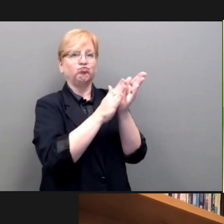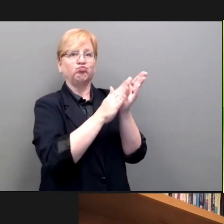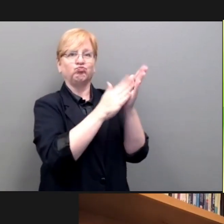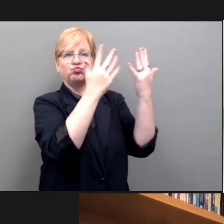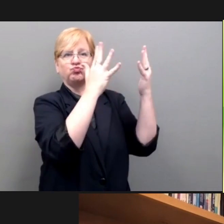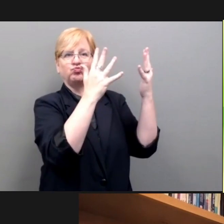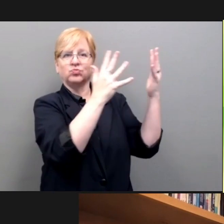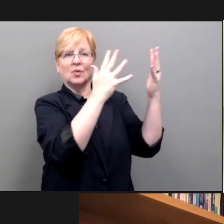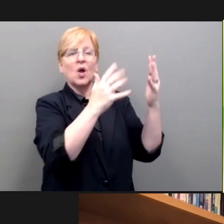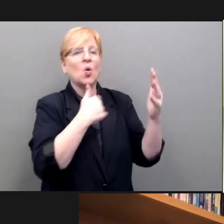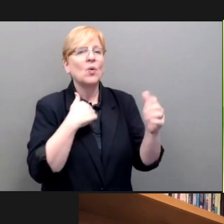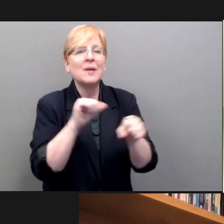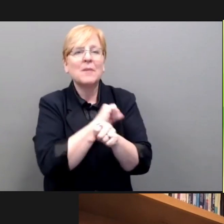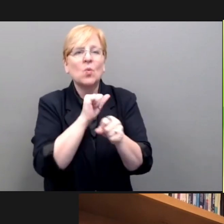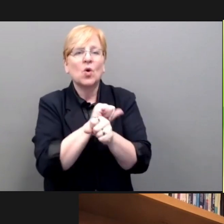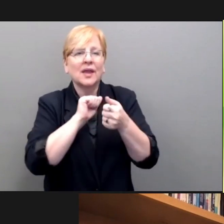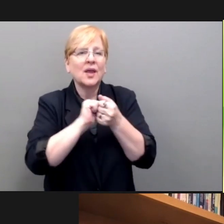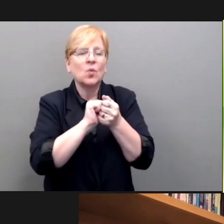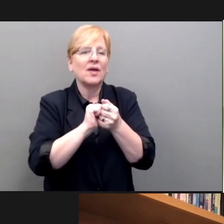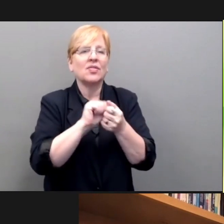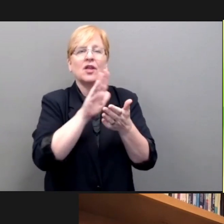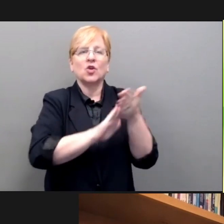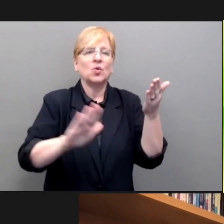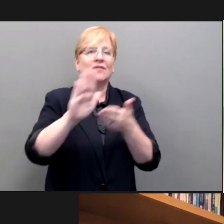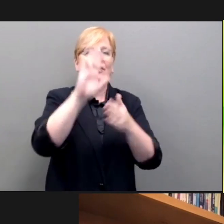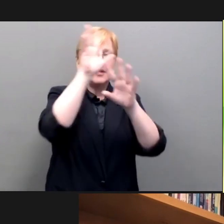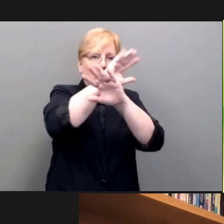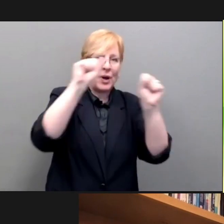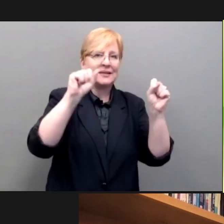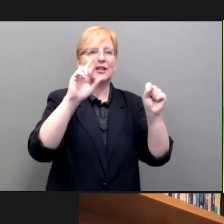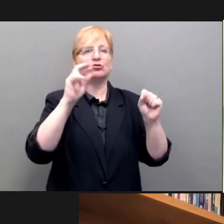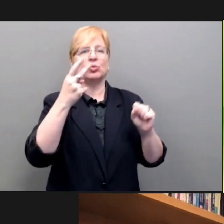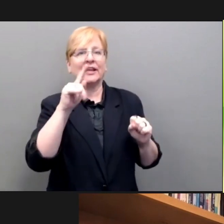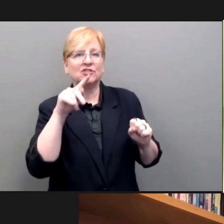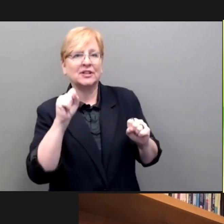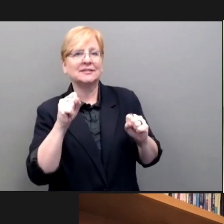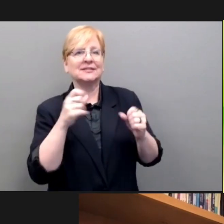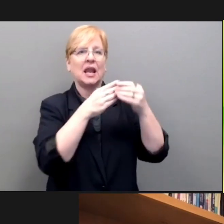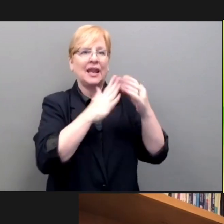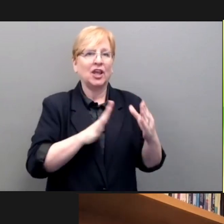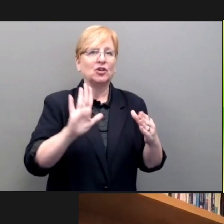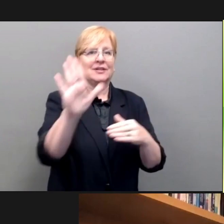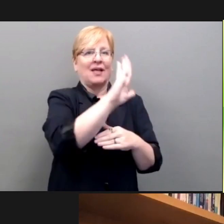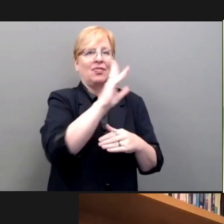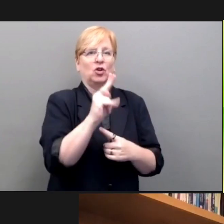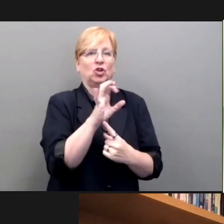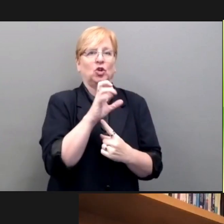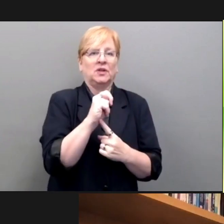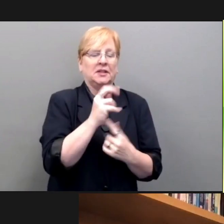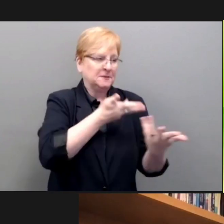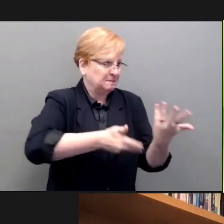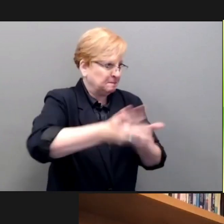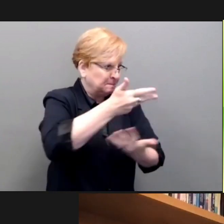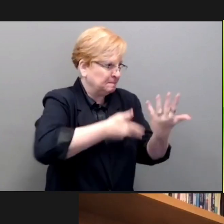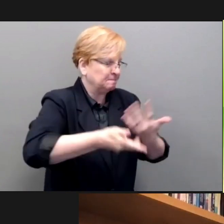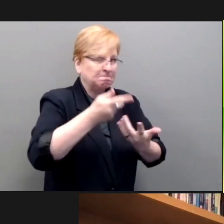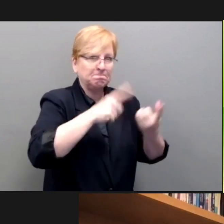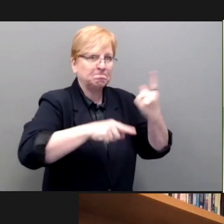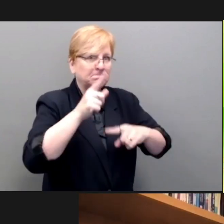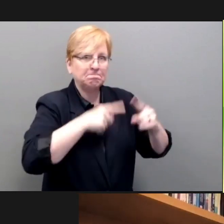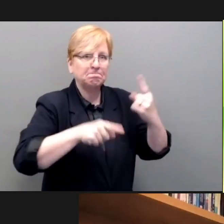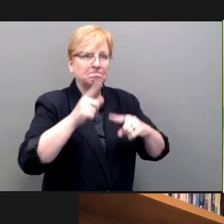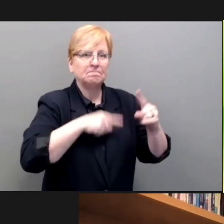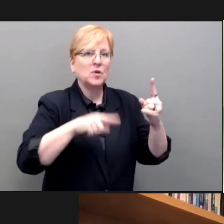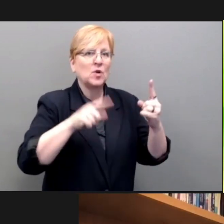with regents, university presidents, and leaders and their unions to make sure that we do everything we can to